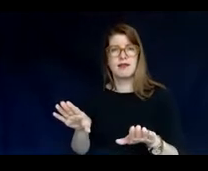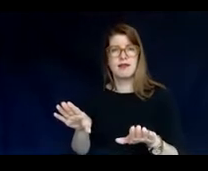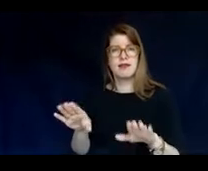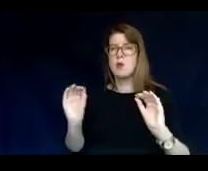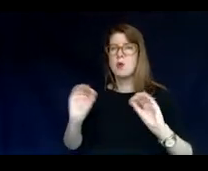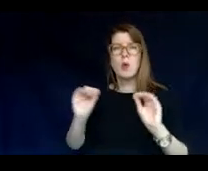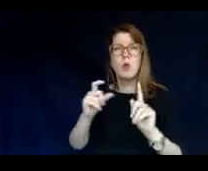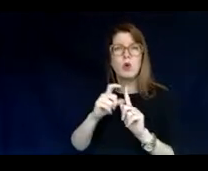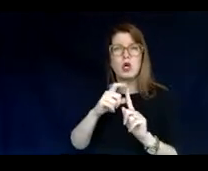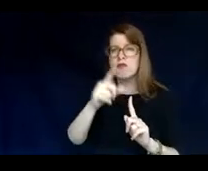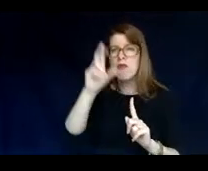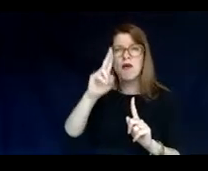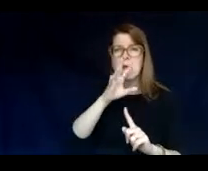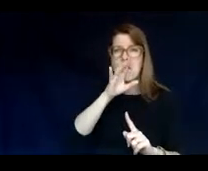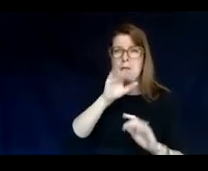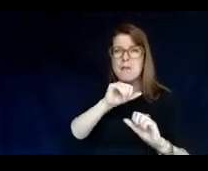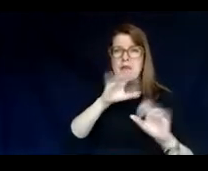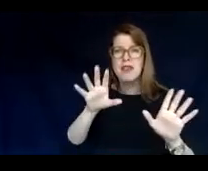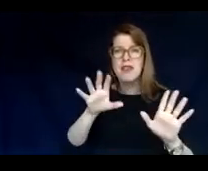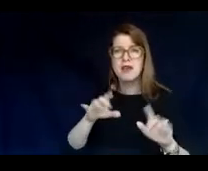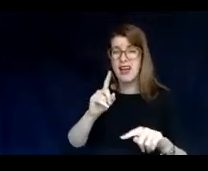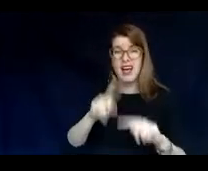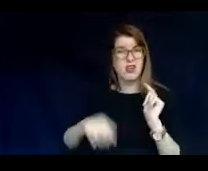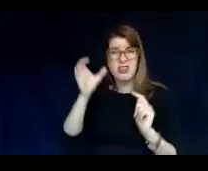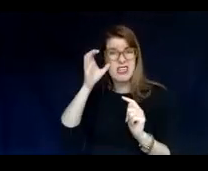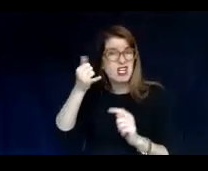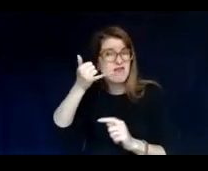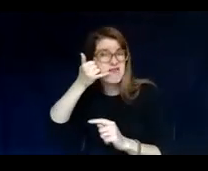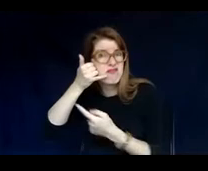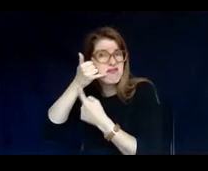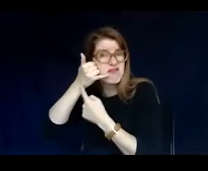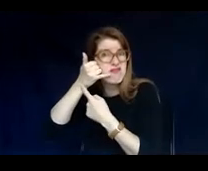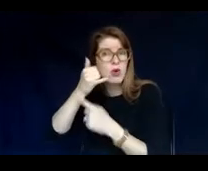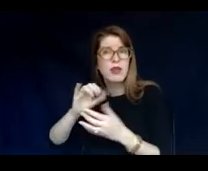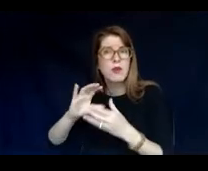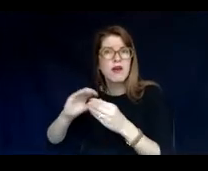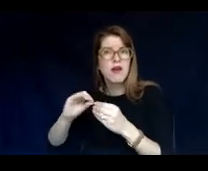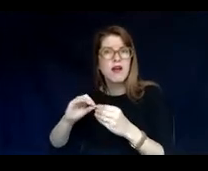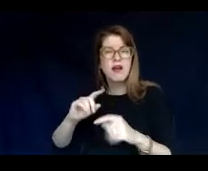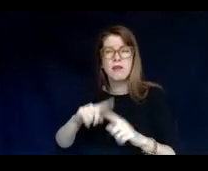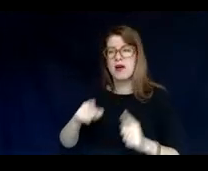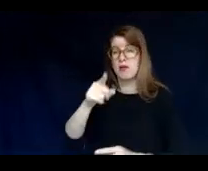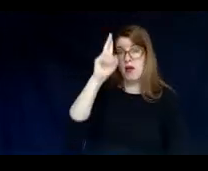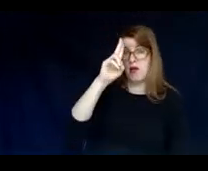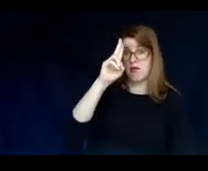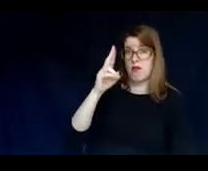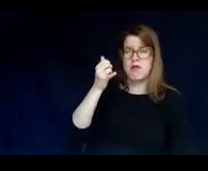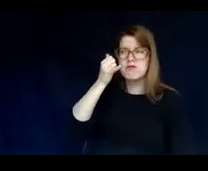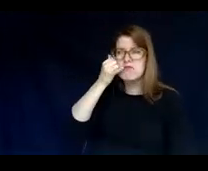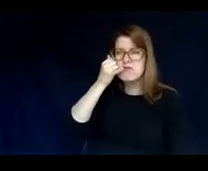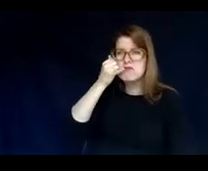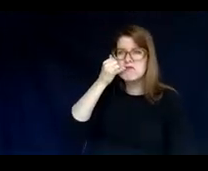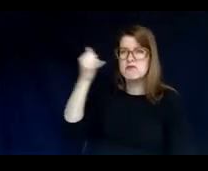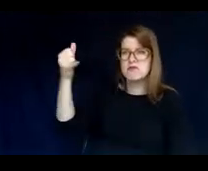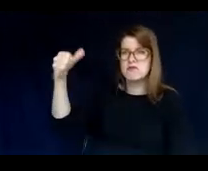No words from him. I don't think I could hear words on the other line. But he put the phone down,